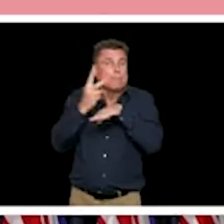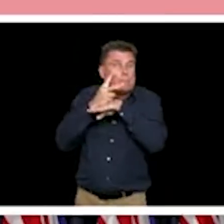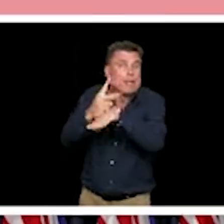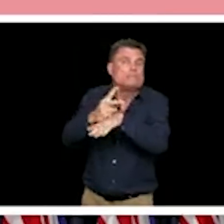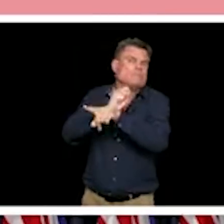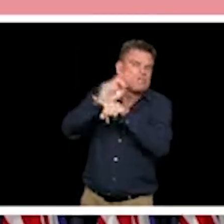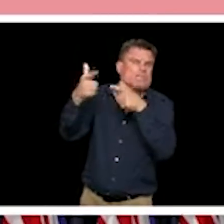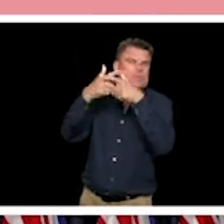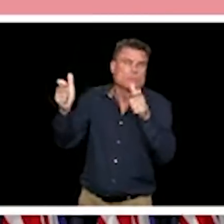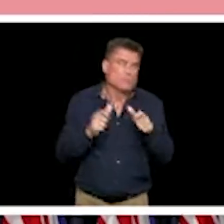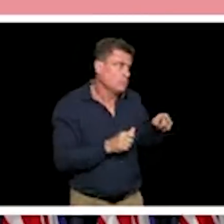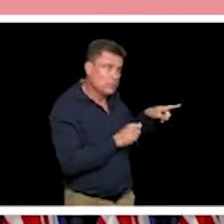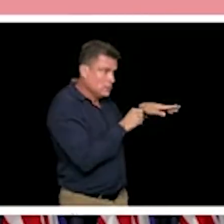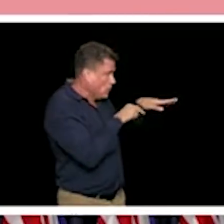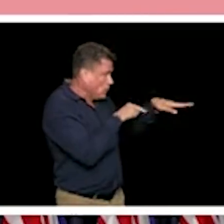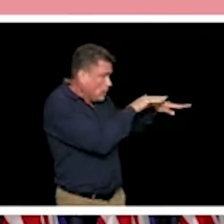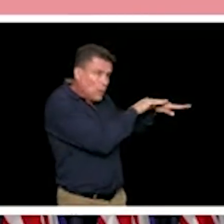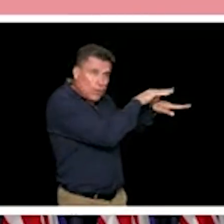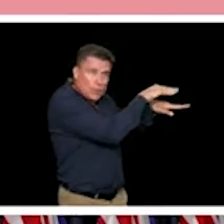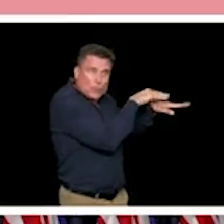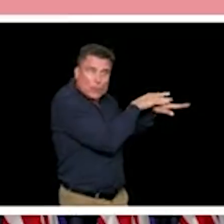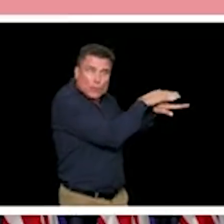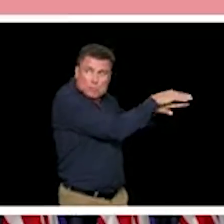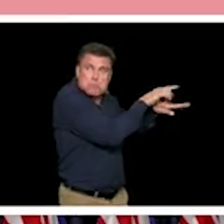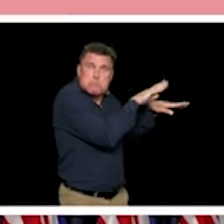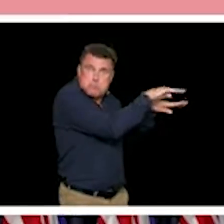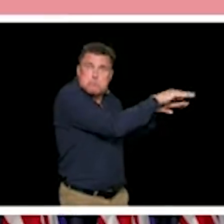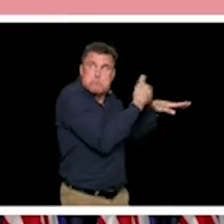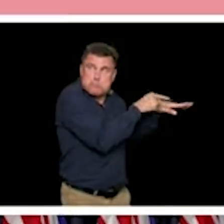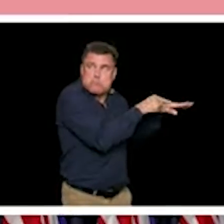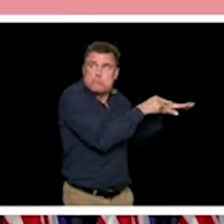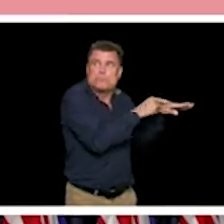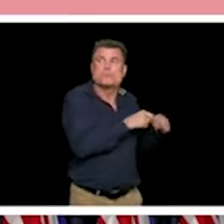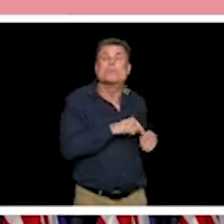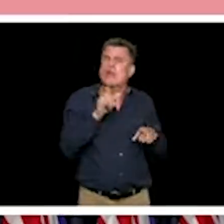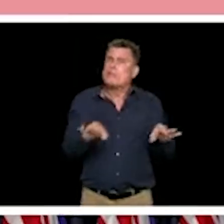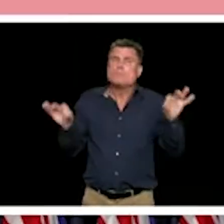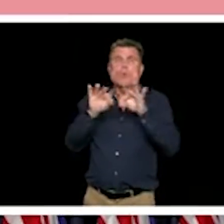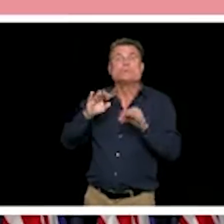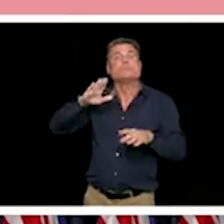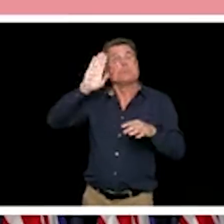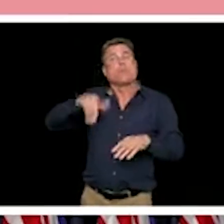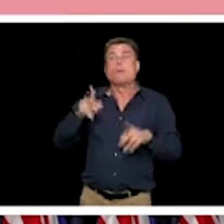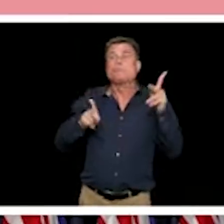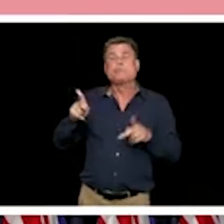well. And we know that as we increase those connections and those pieces in our community that are so important, that